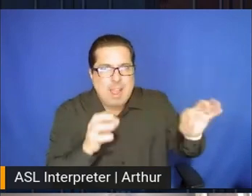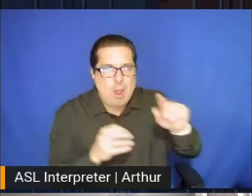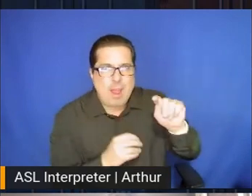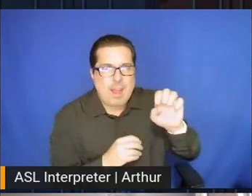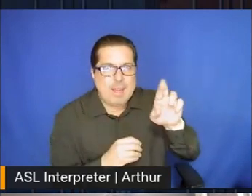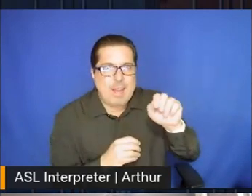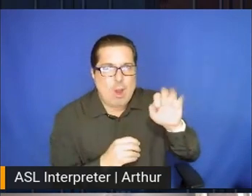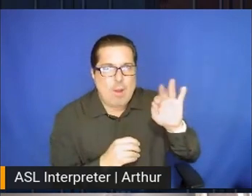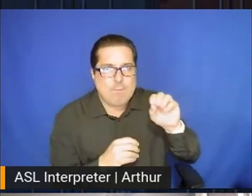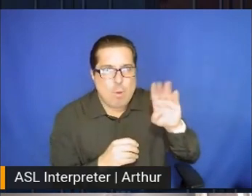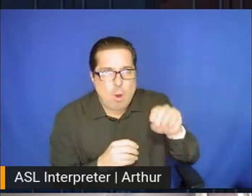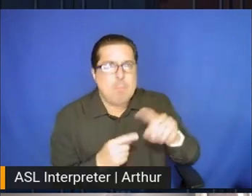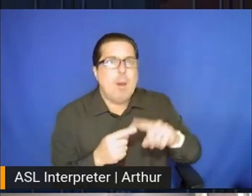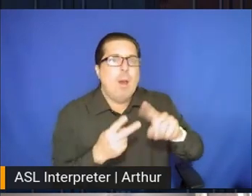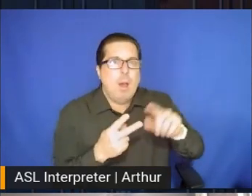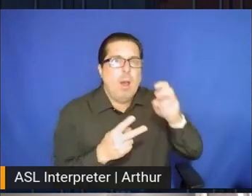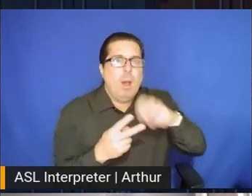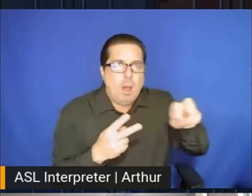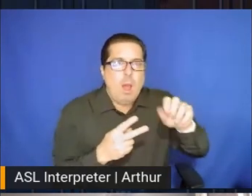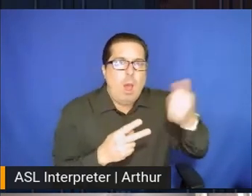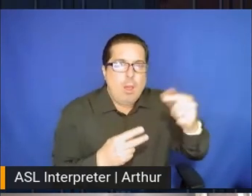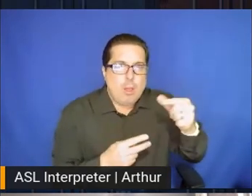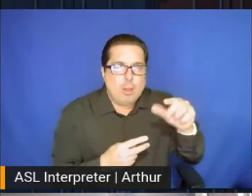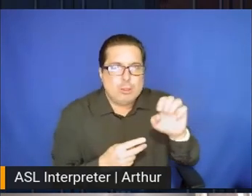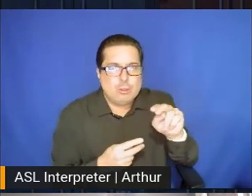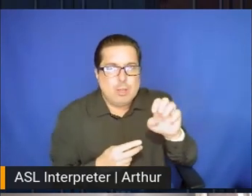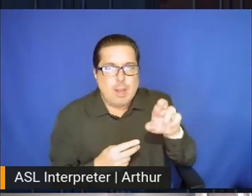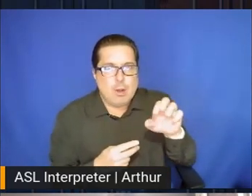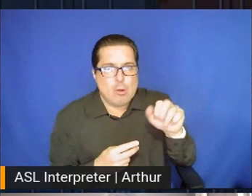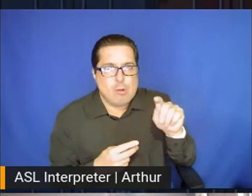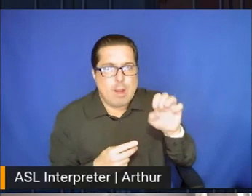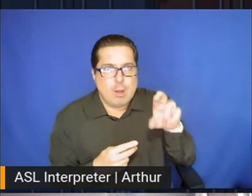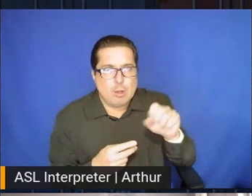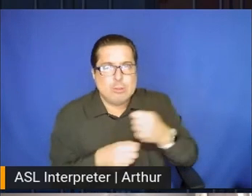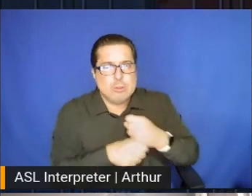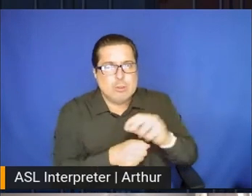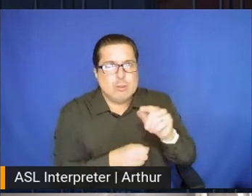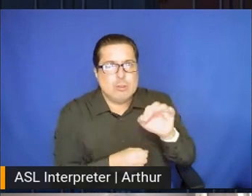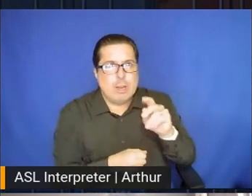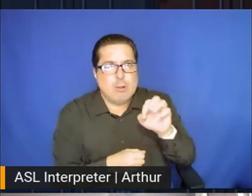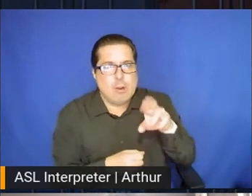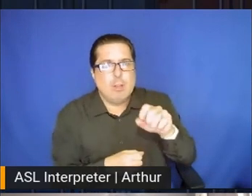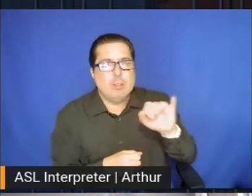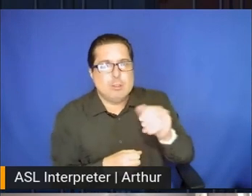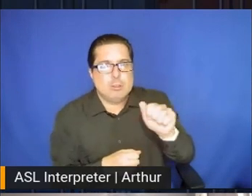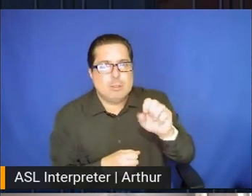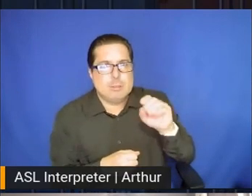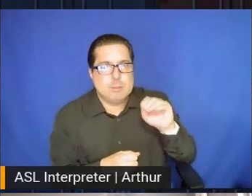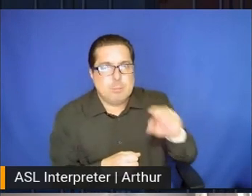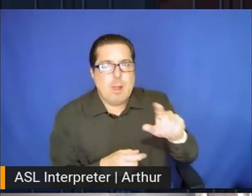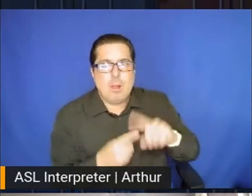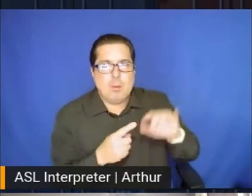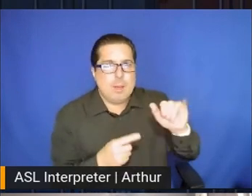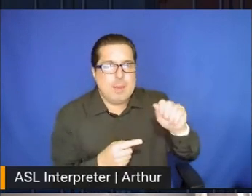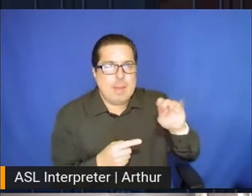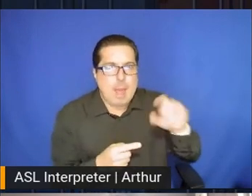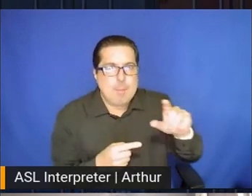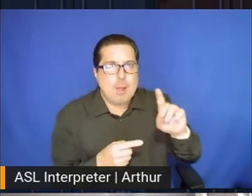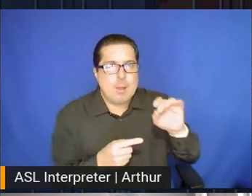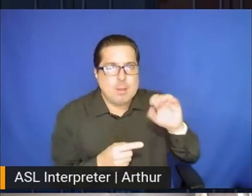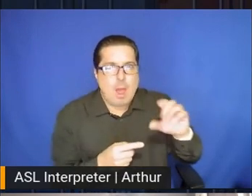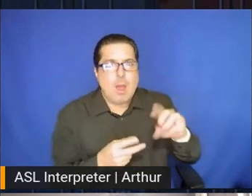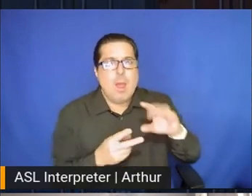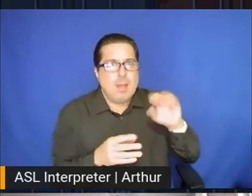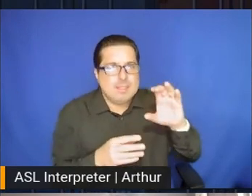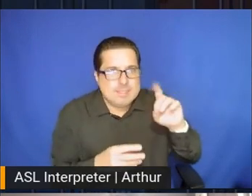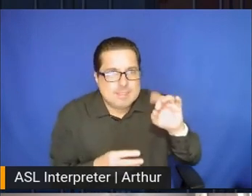to generators that generate JSON or YAML documents, and then tools such as AWS CDK and